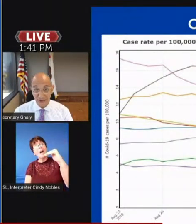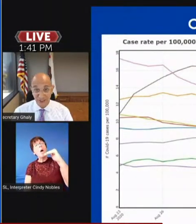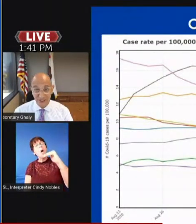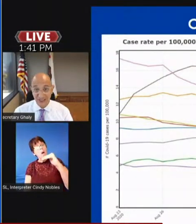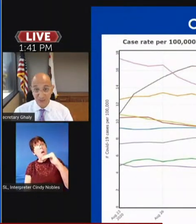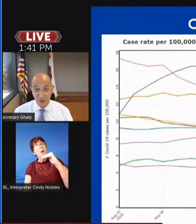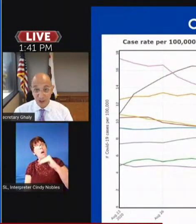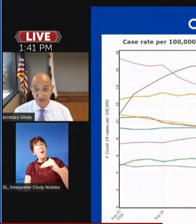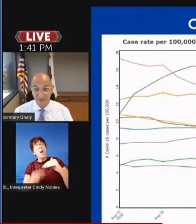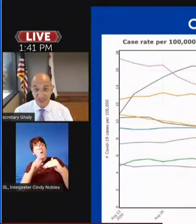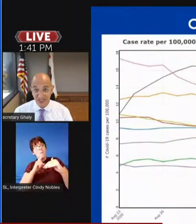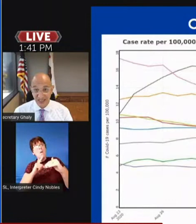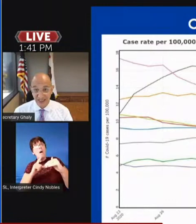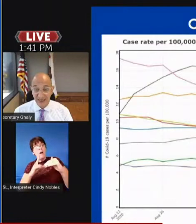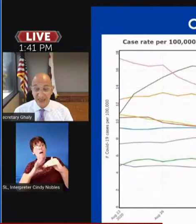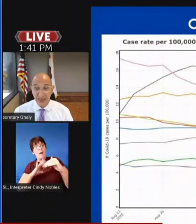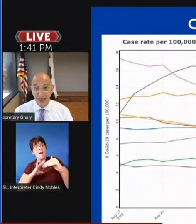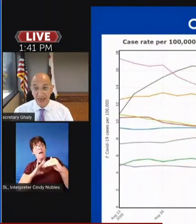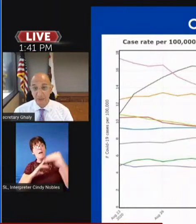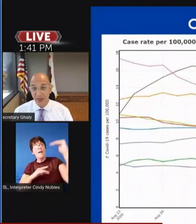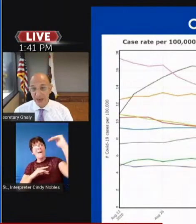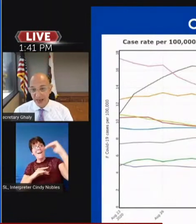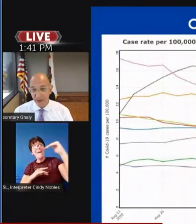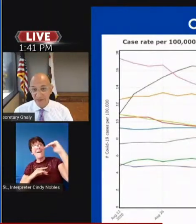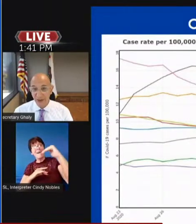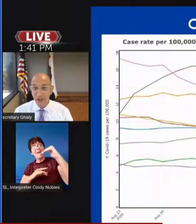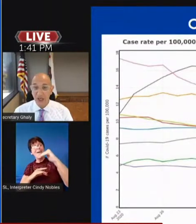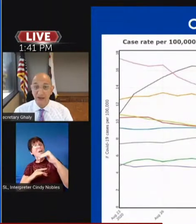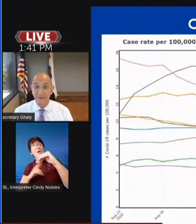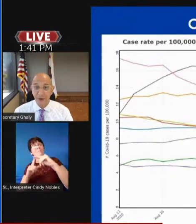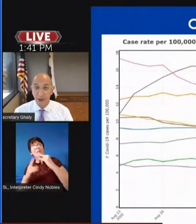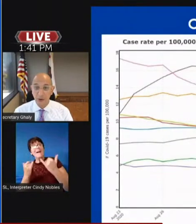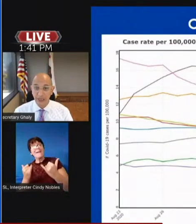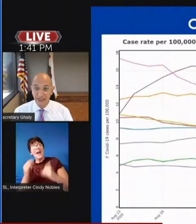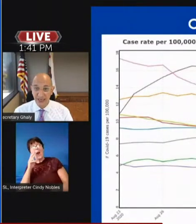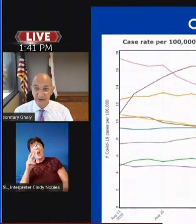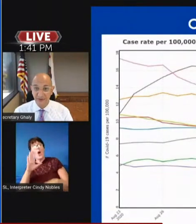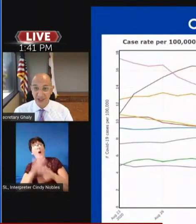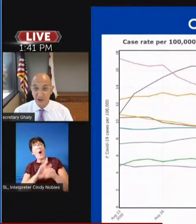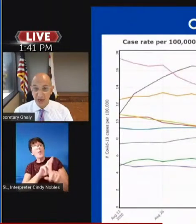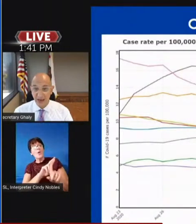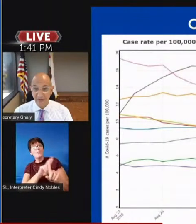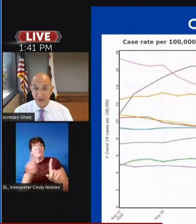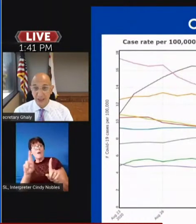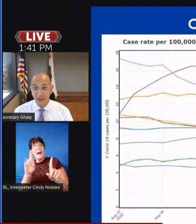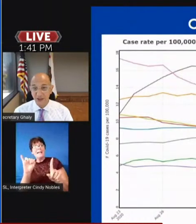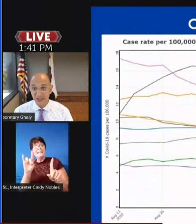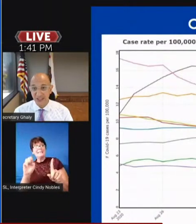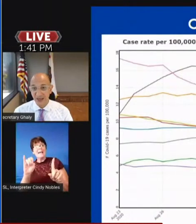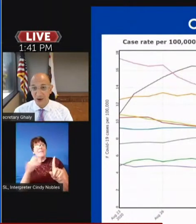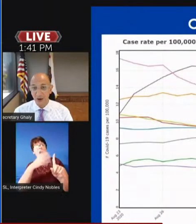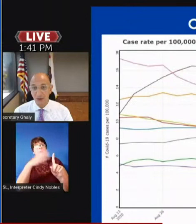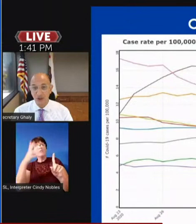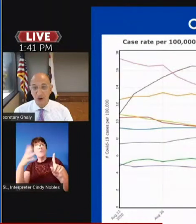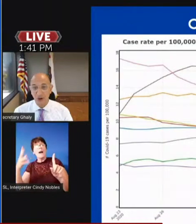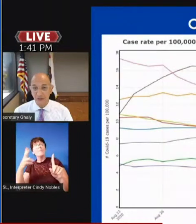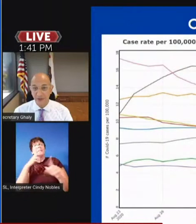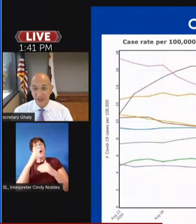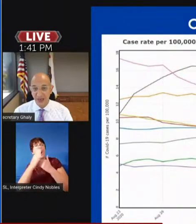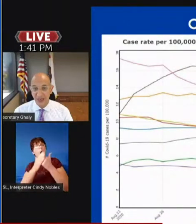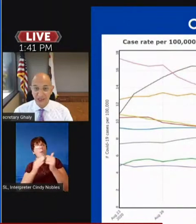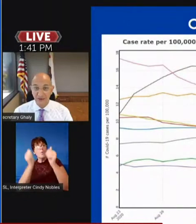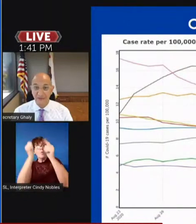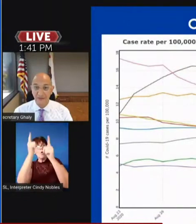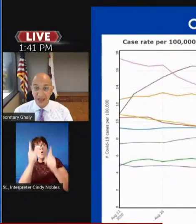significant decreases in parts of the state. But now if you look on the far right side of this graph, you'll see that almost all